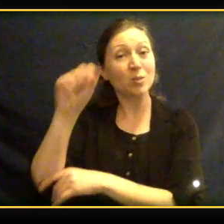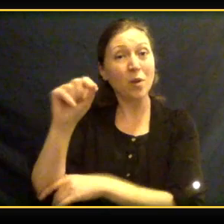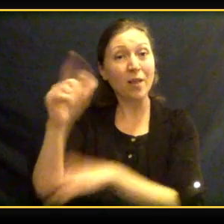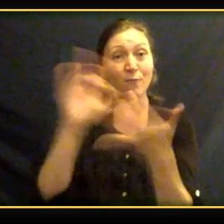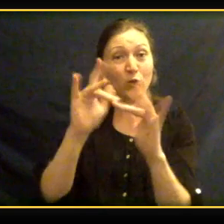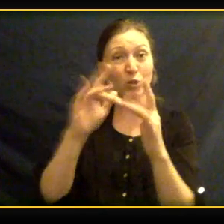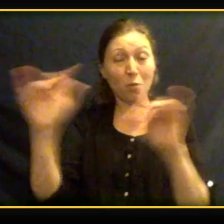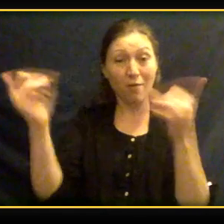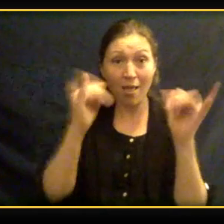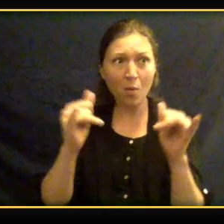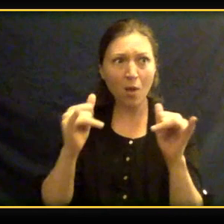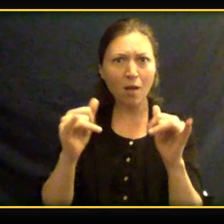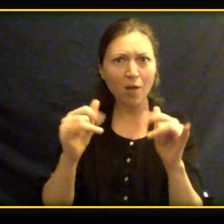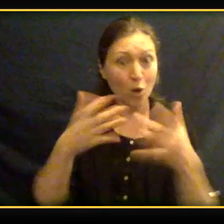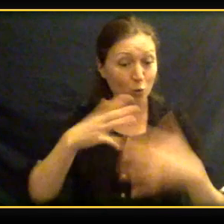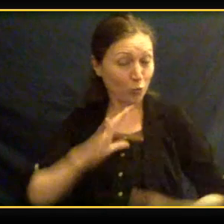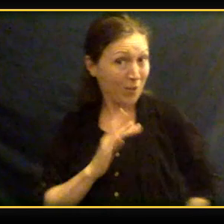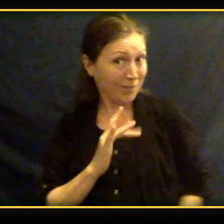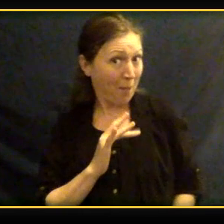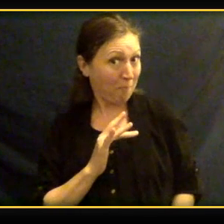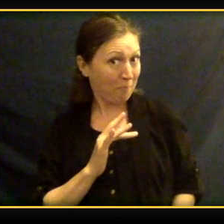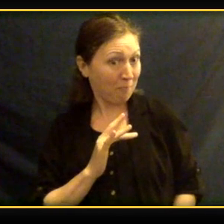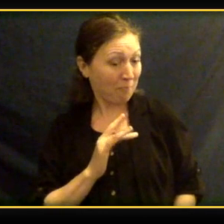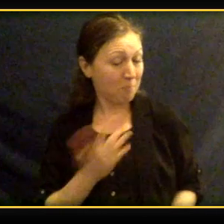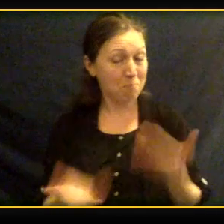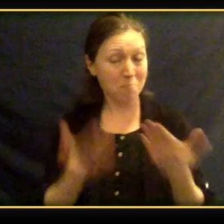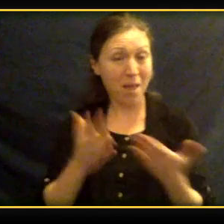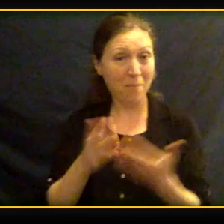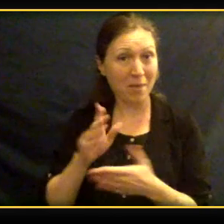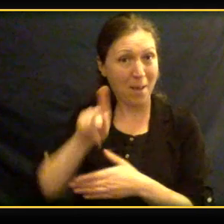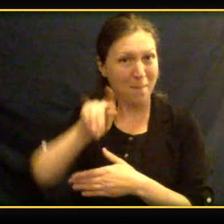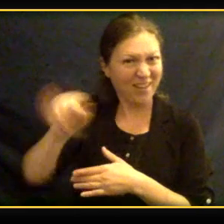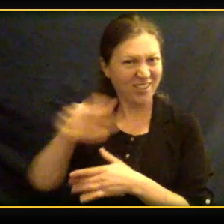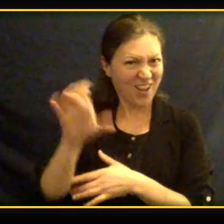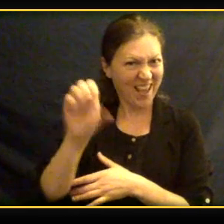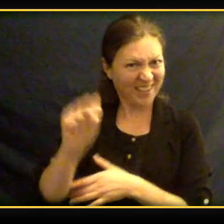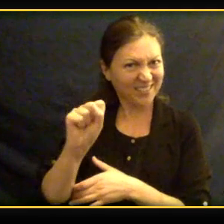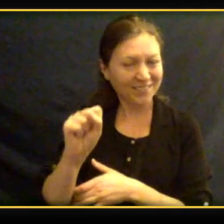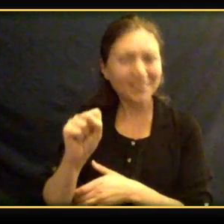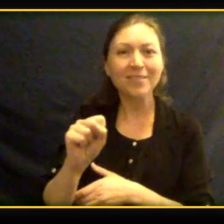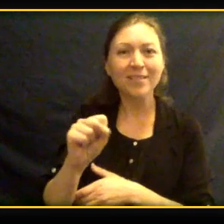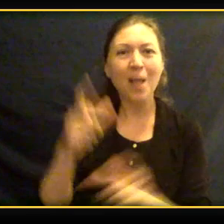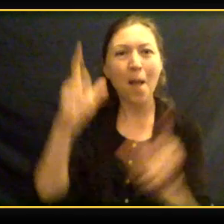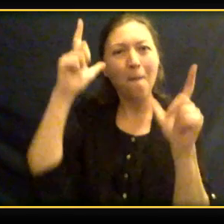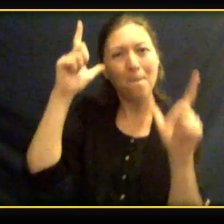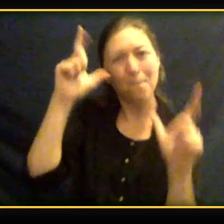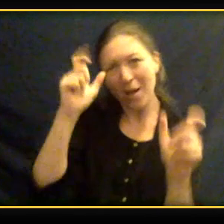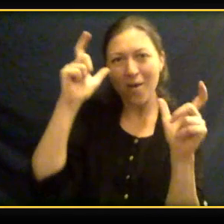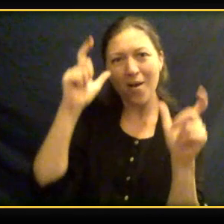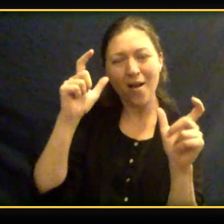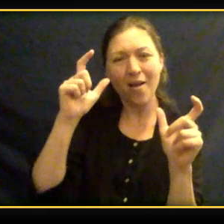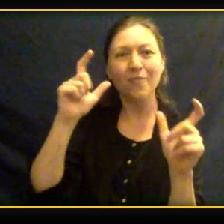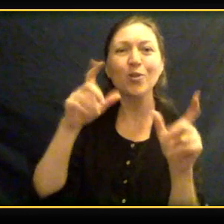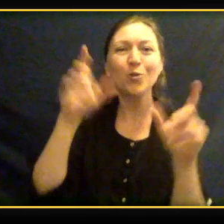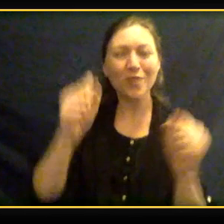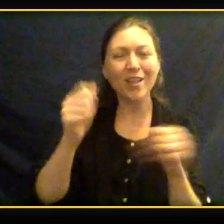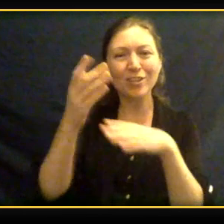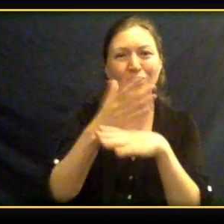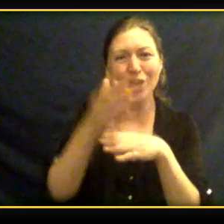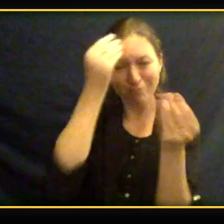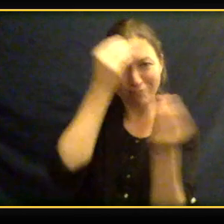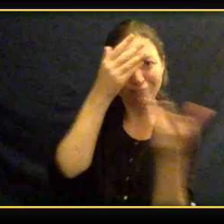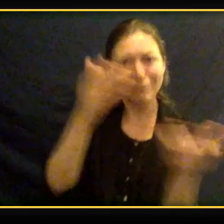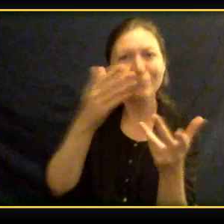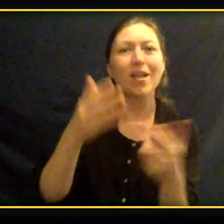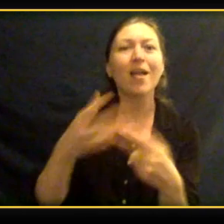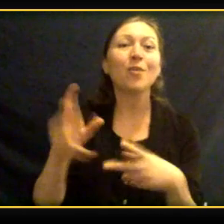up? Are you relaxing in your pajamas? Snap a photo of you partying to the max. Share it on social. Hashtag